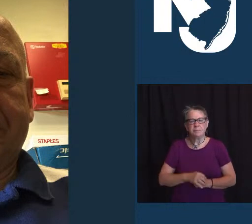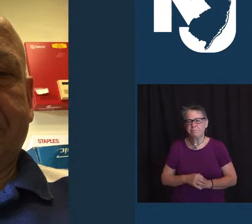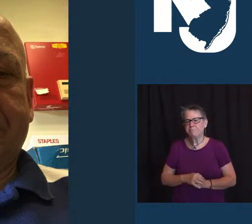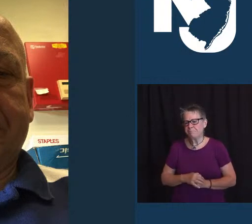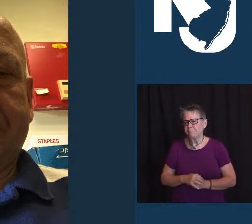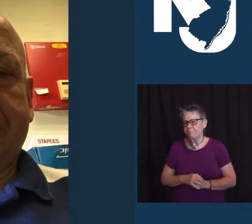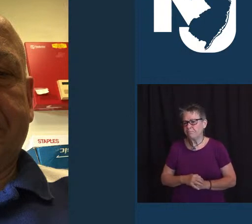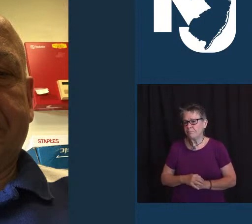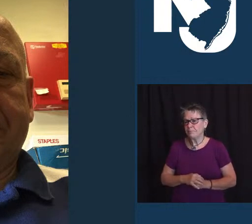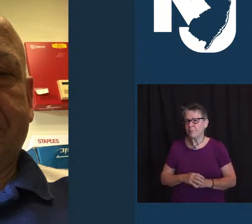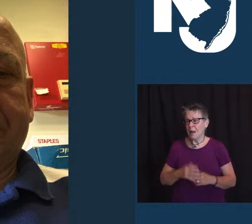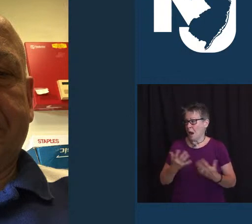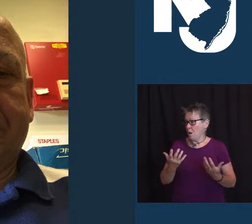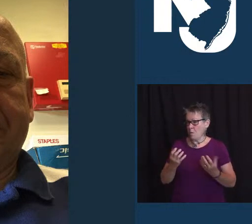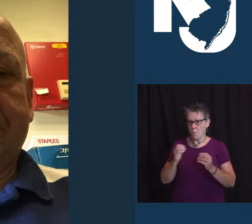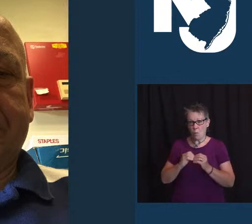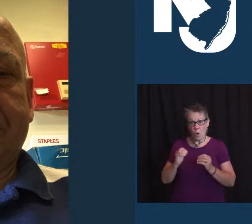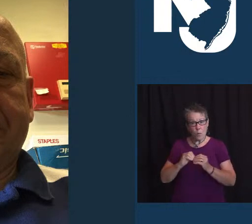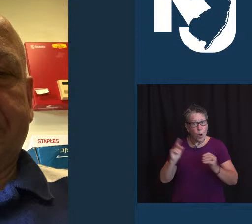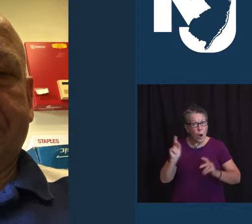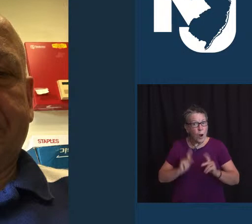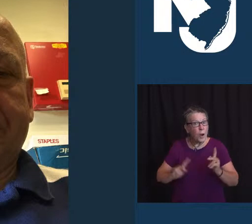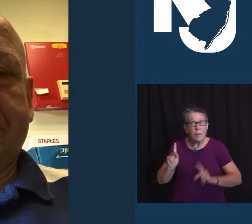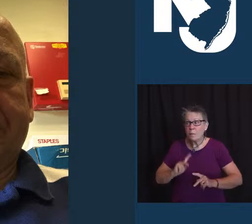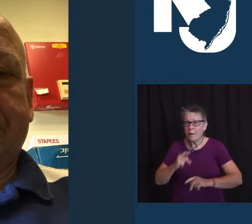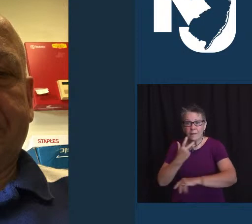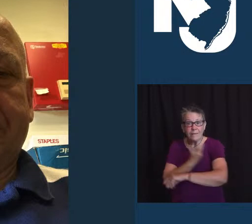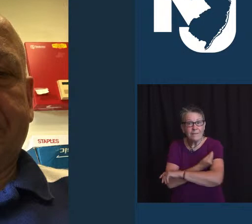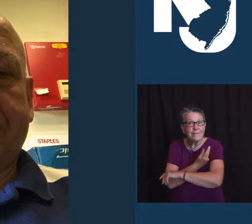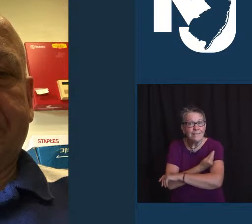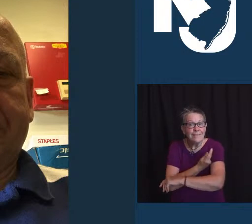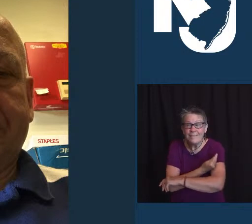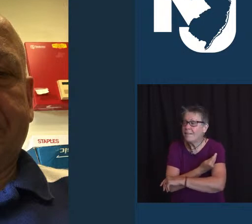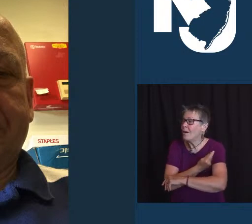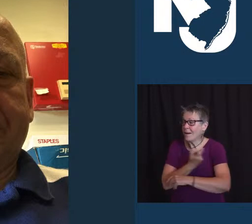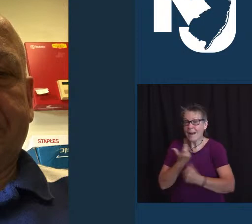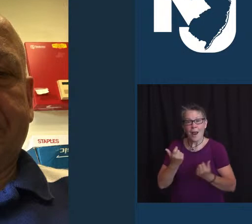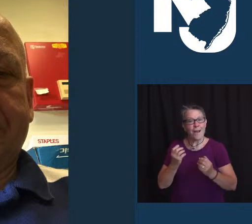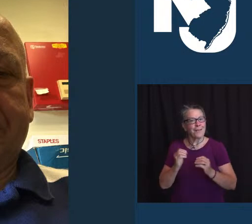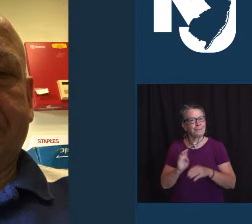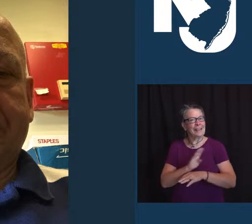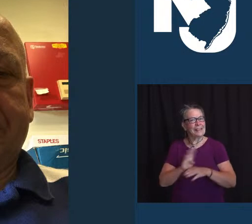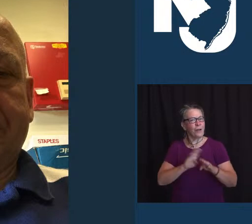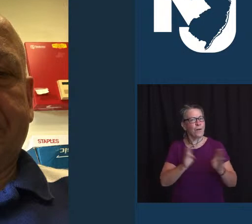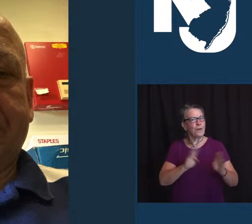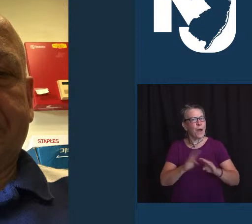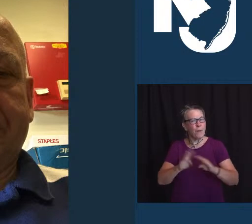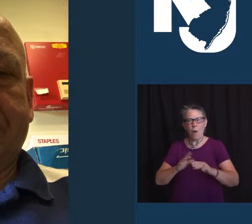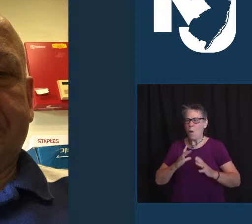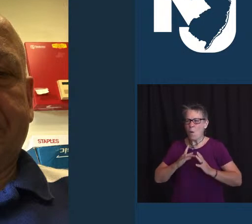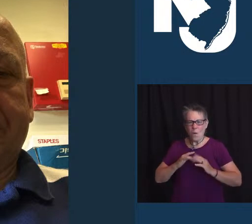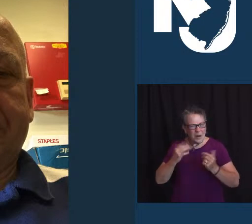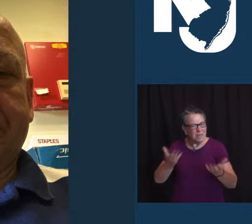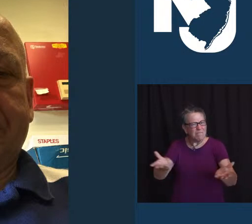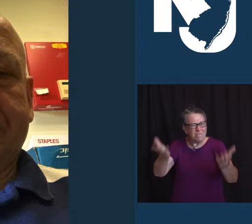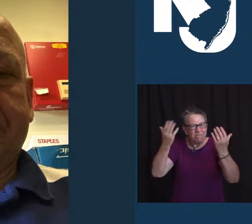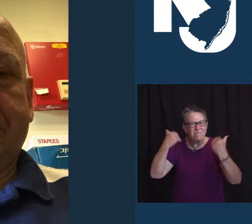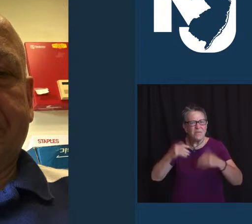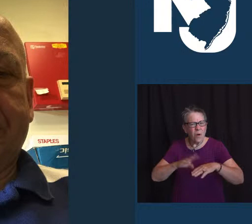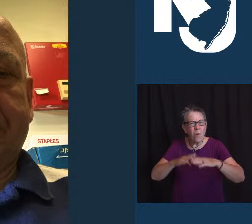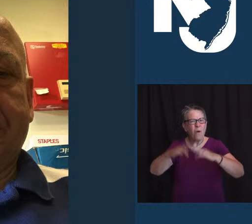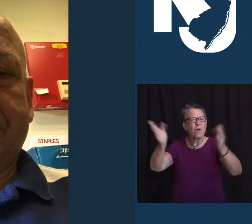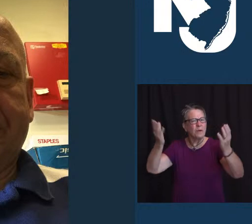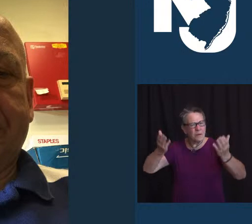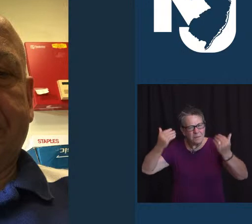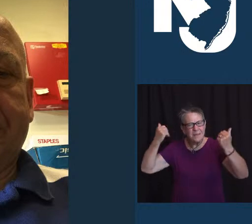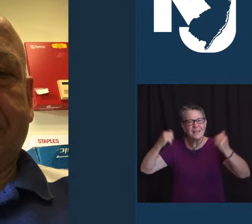responsibly welcome back his customers, his employees, and all of their families. So if you want a selfless reason to get vaccinated, do it for the